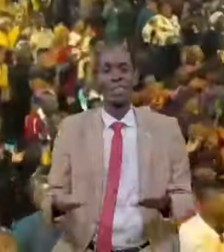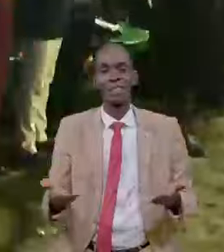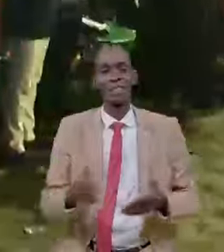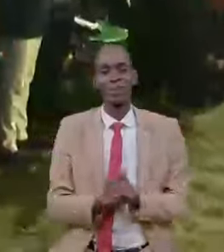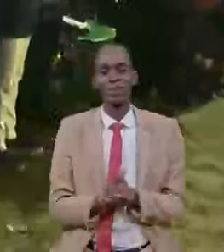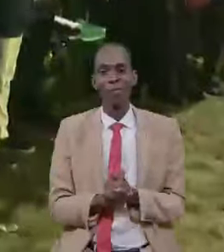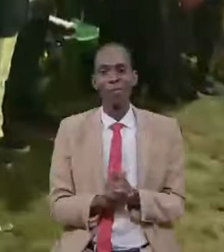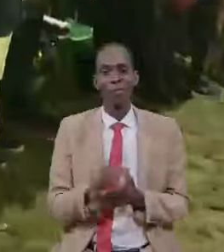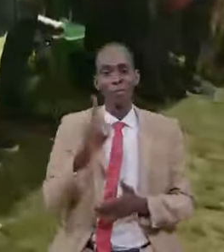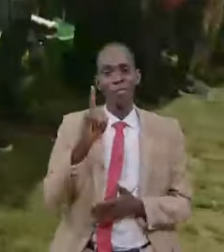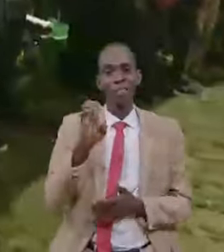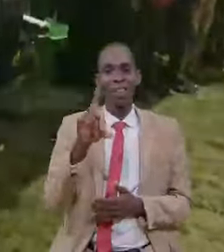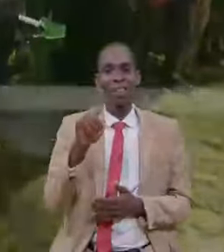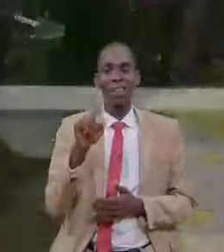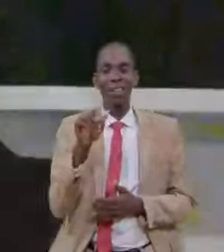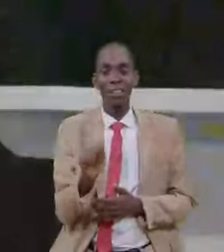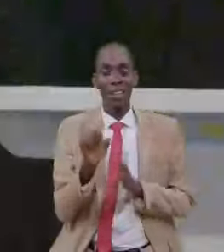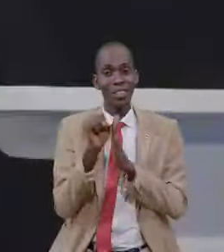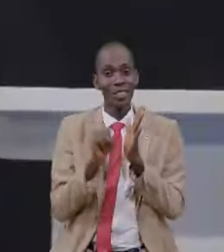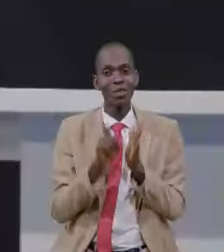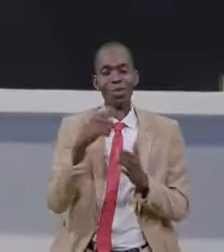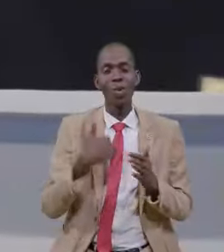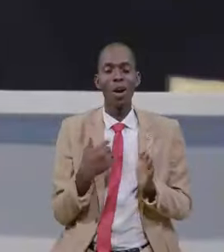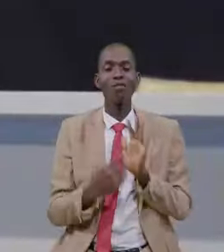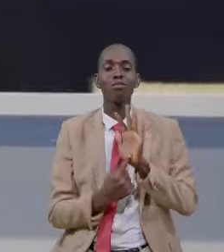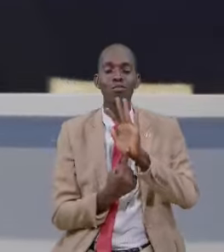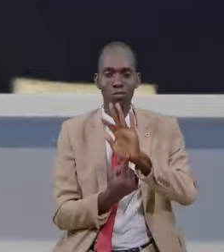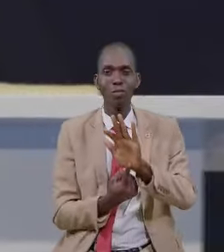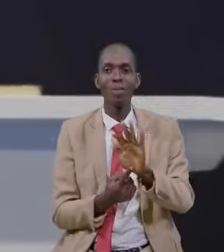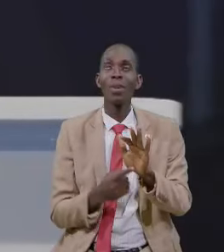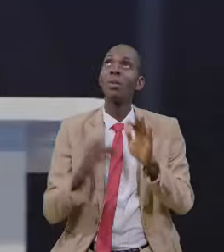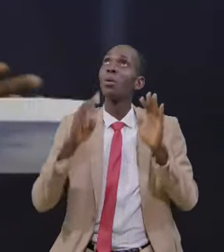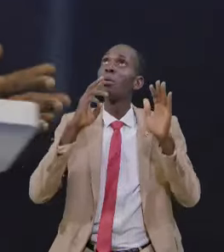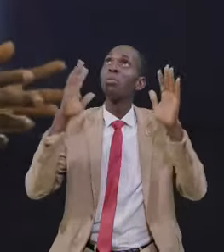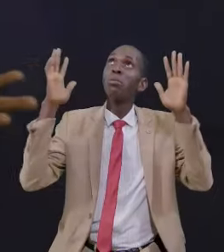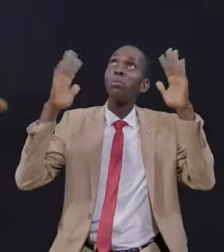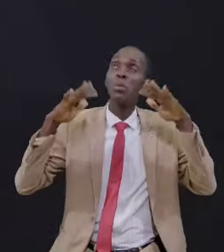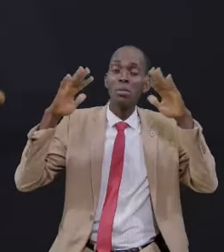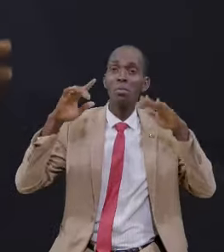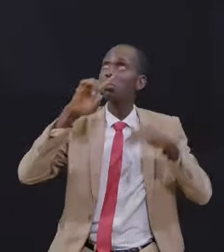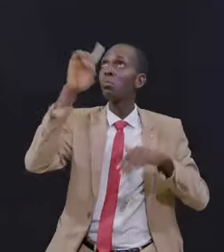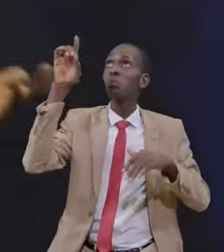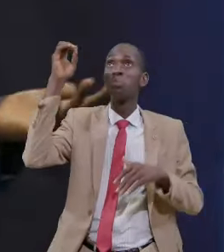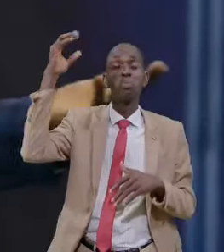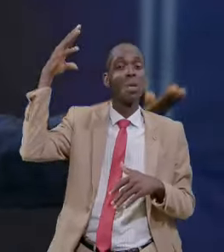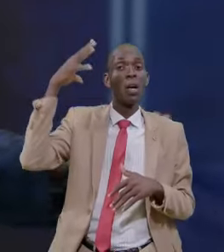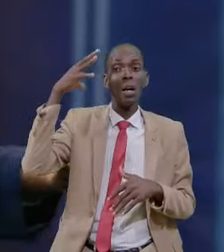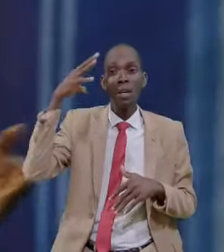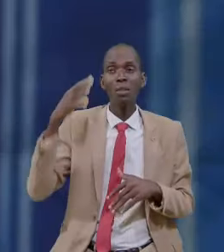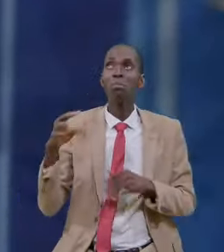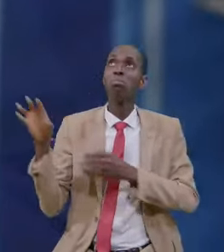Delta State, you have proved rain, sunshine,